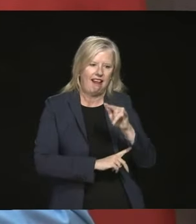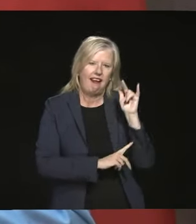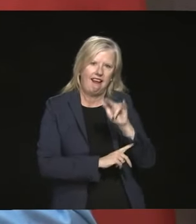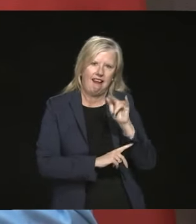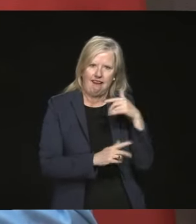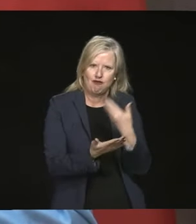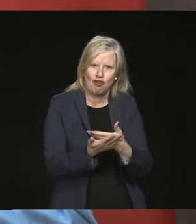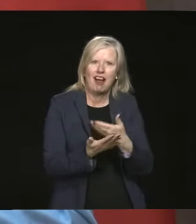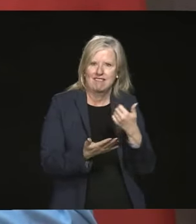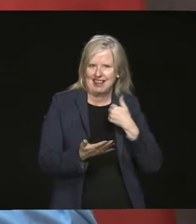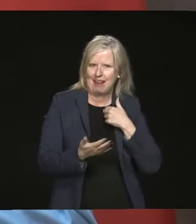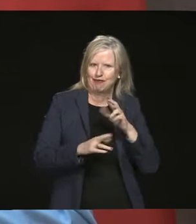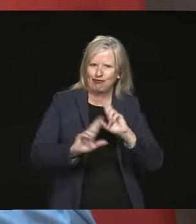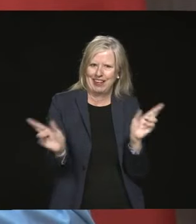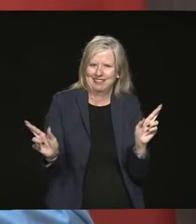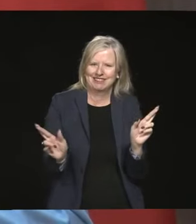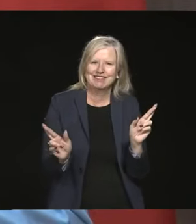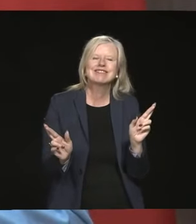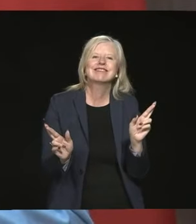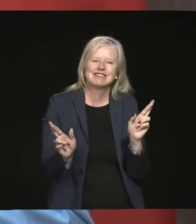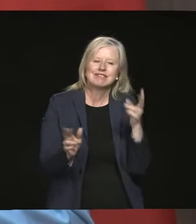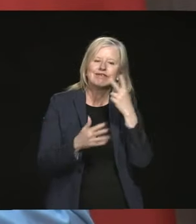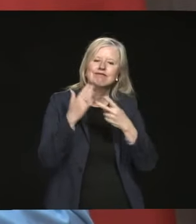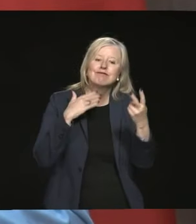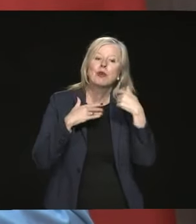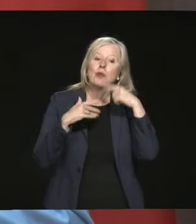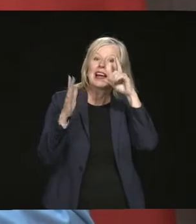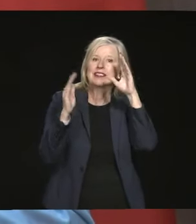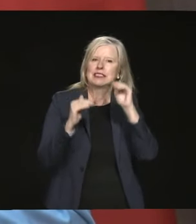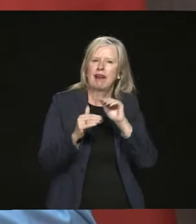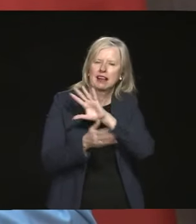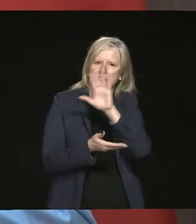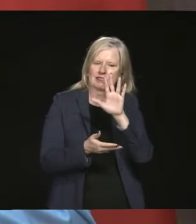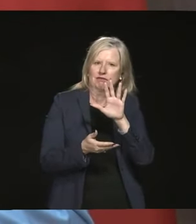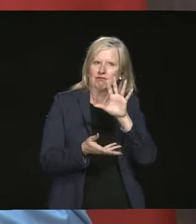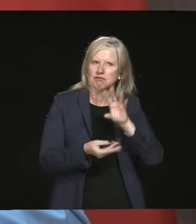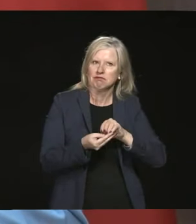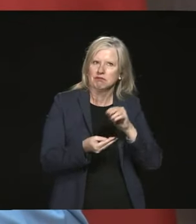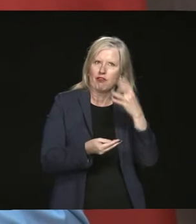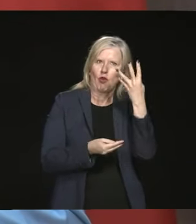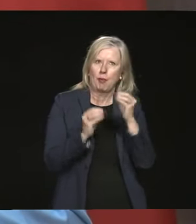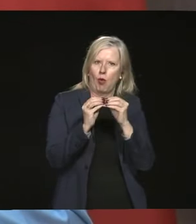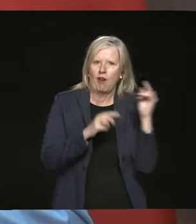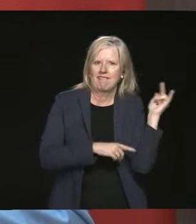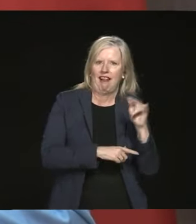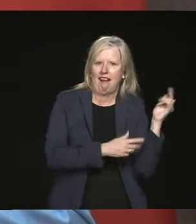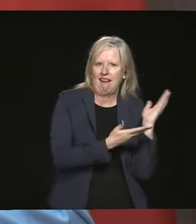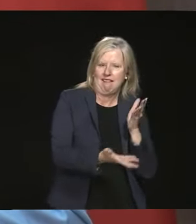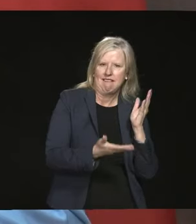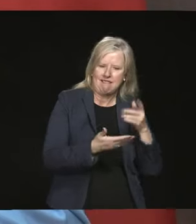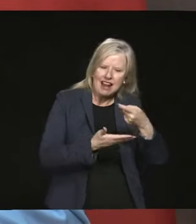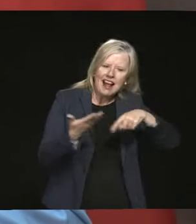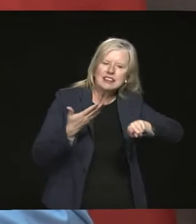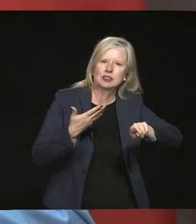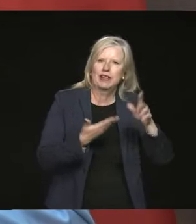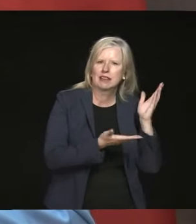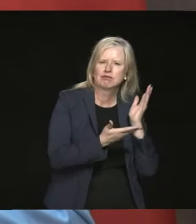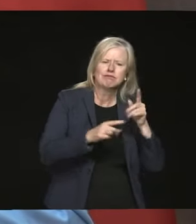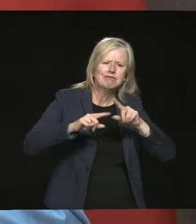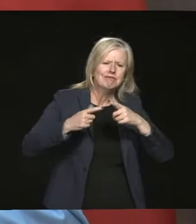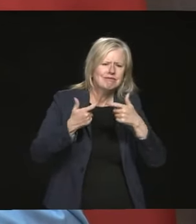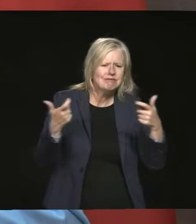we expect approximately 4 more in the next week, carrying a variety of goods from